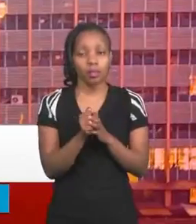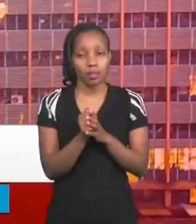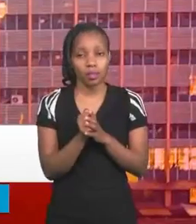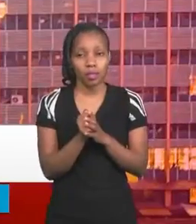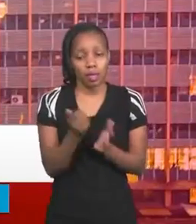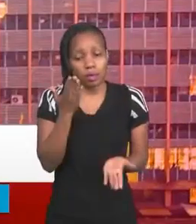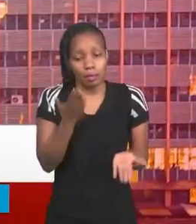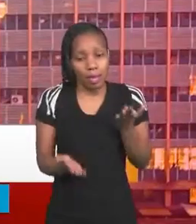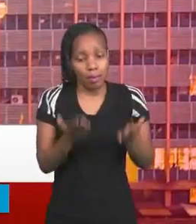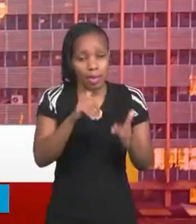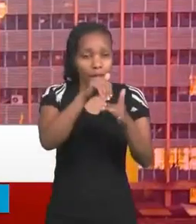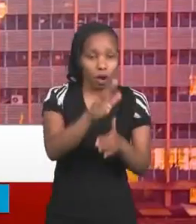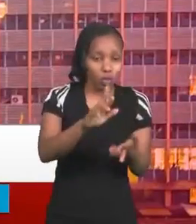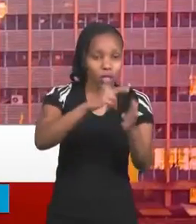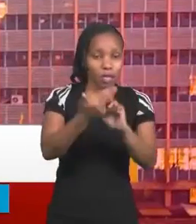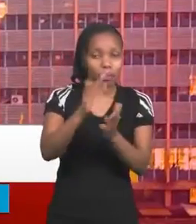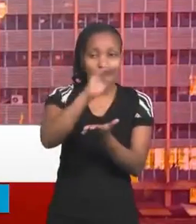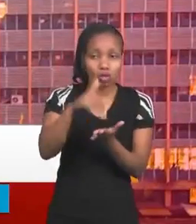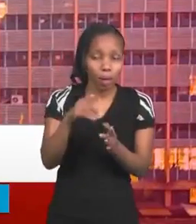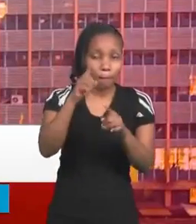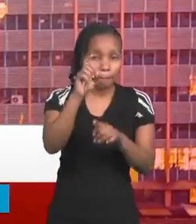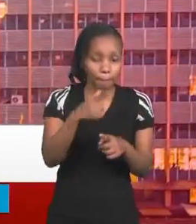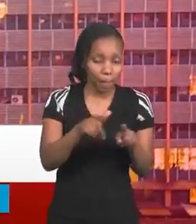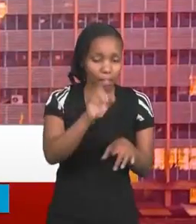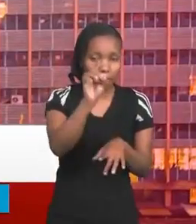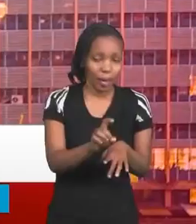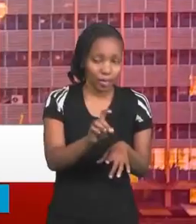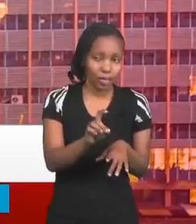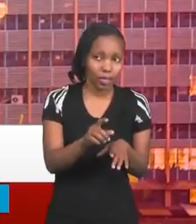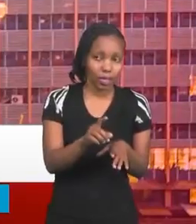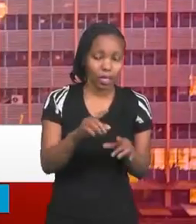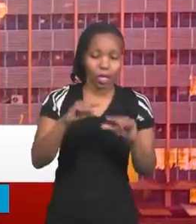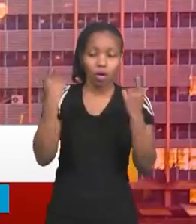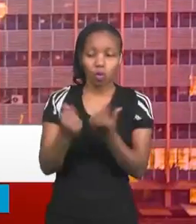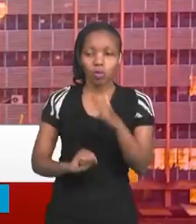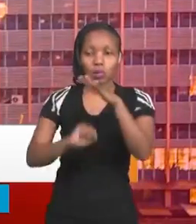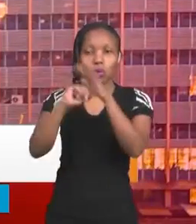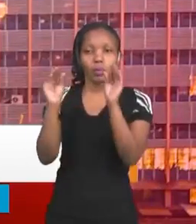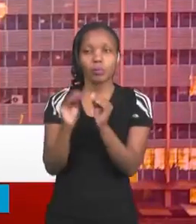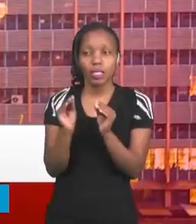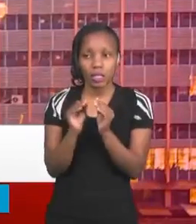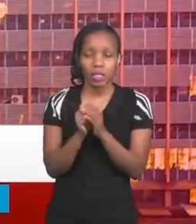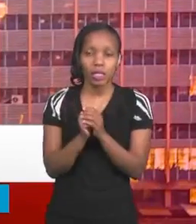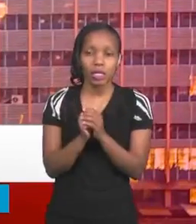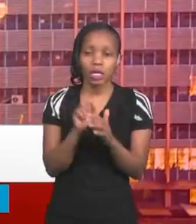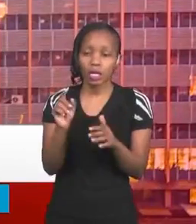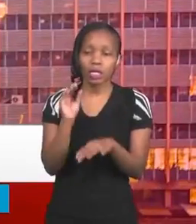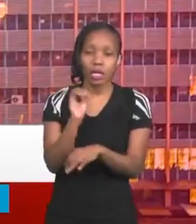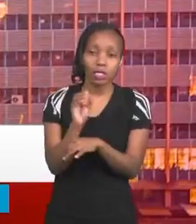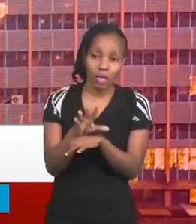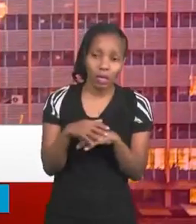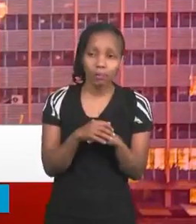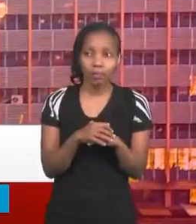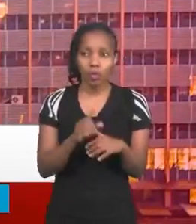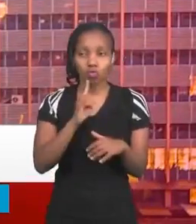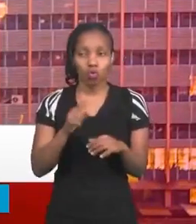the facility, but they still need to go for support group meetings. They will still require counseling. Yeah, so it